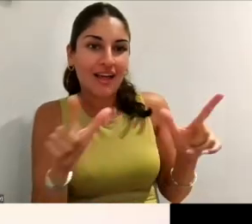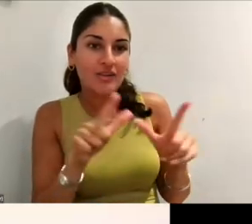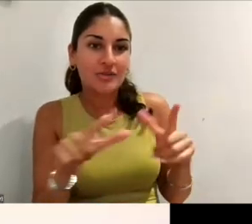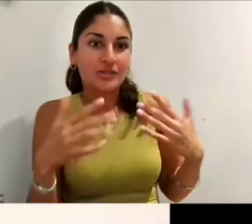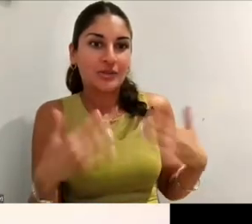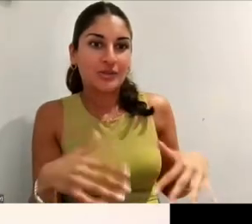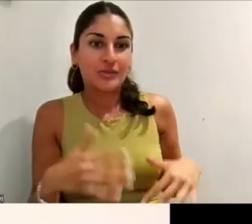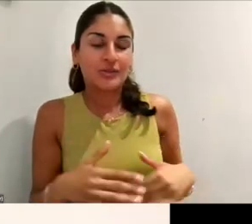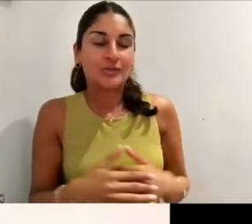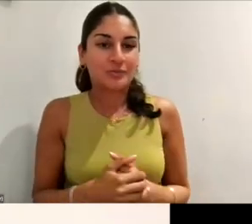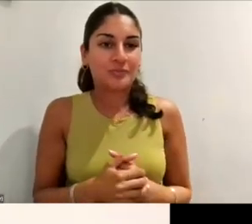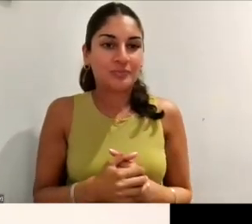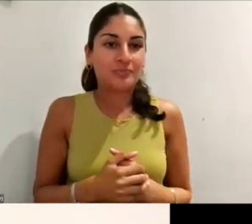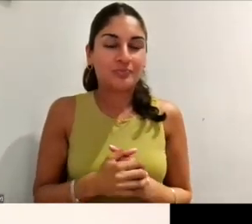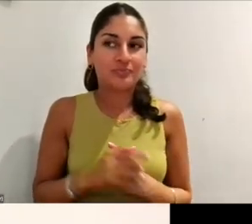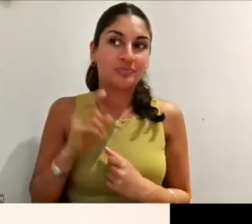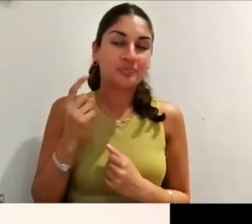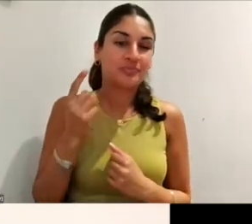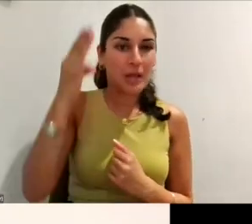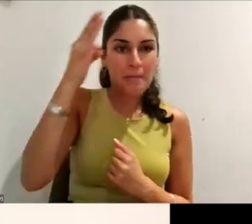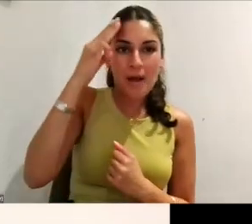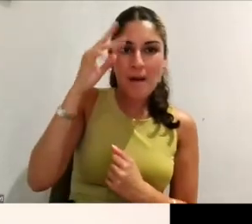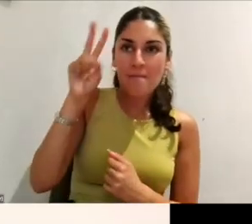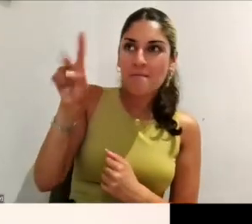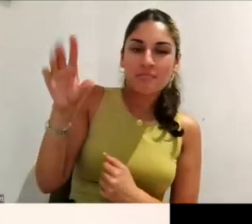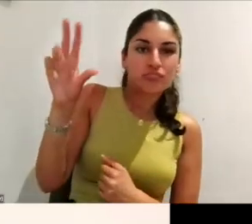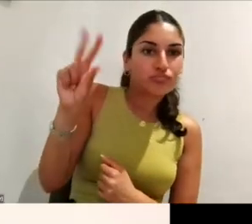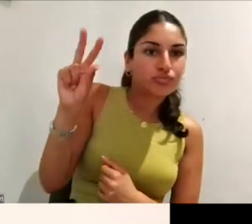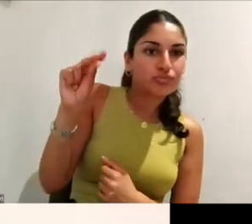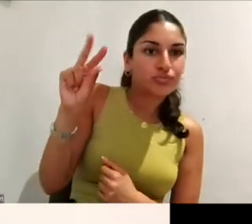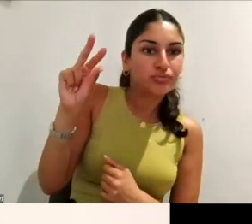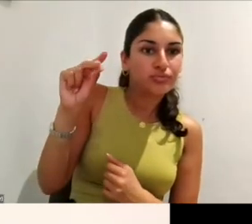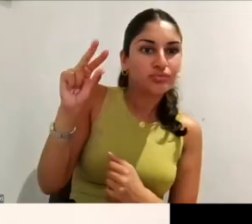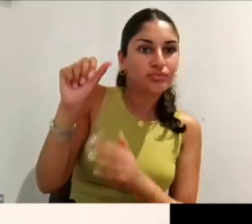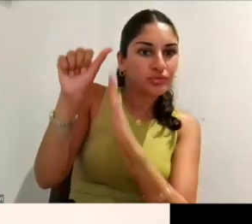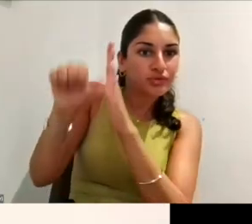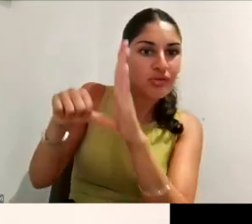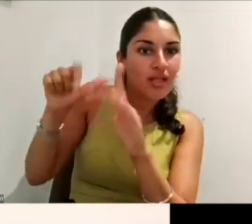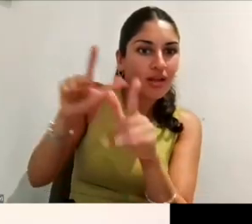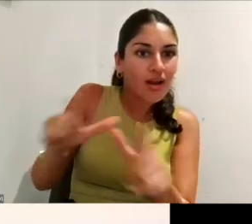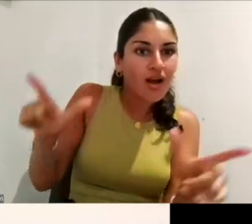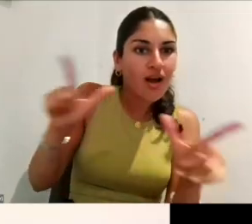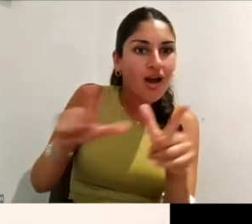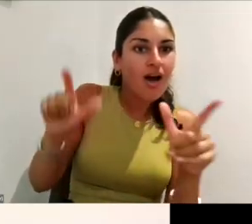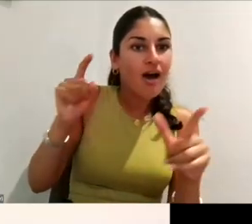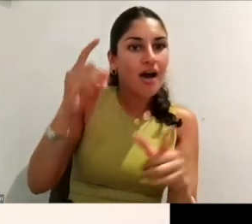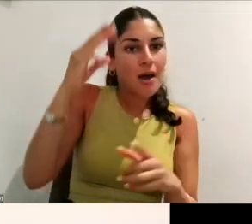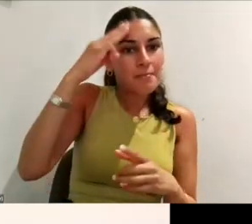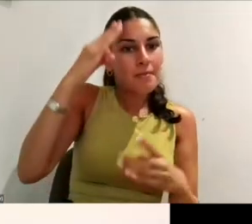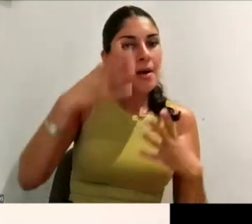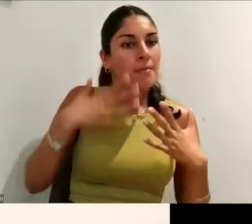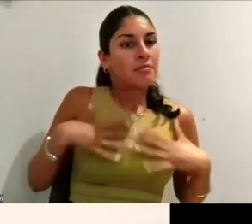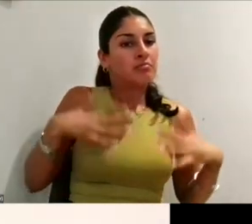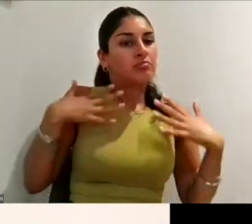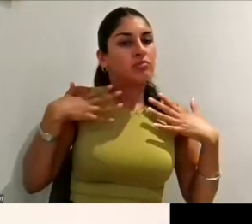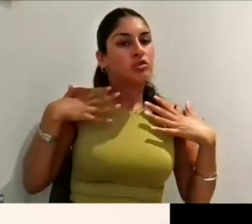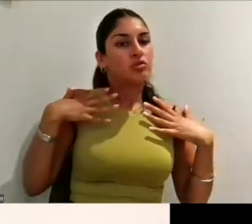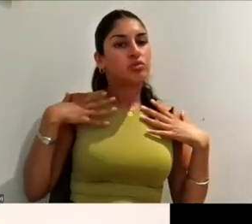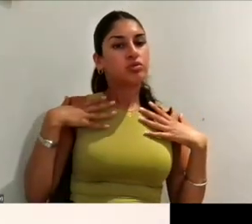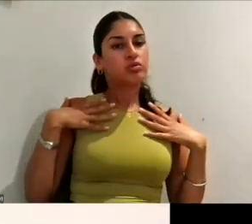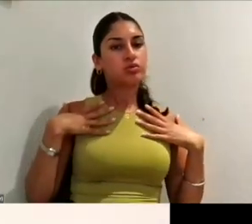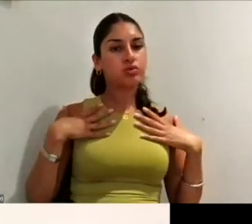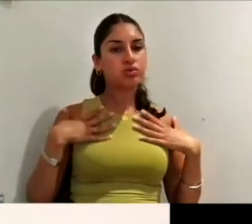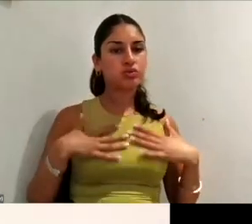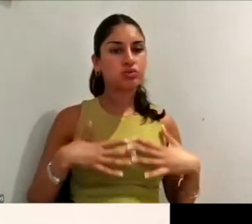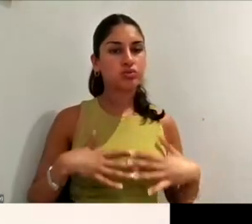I notice the more she speaks her native language, the more her shoulders relax, the deeper her breath. She is at